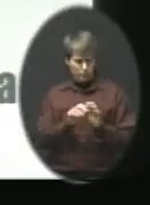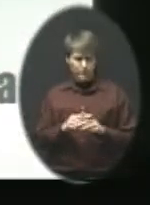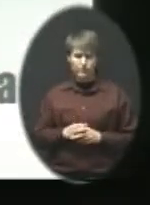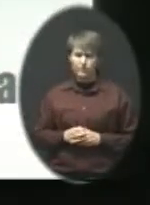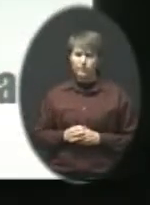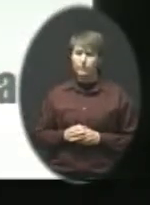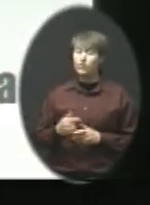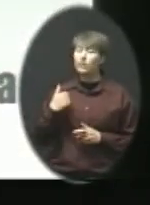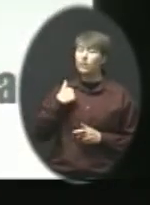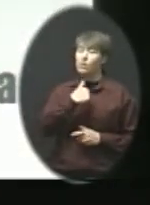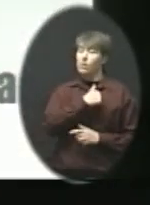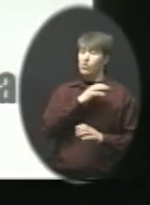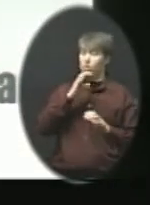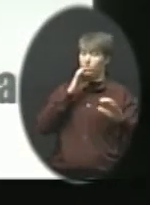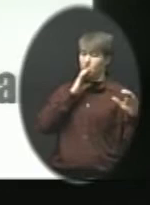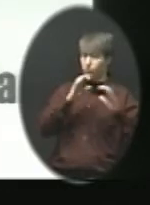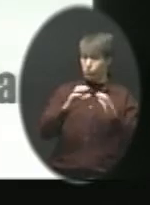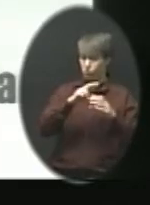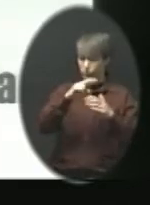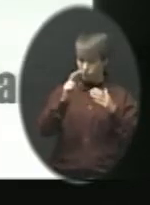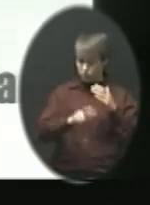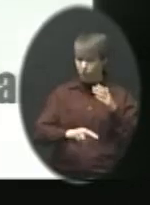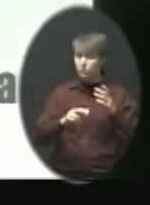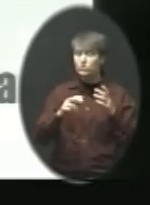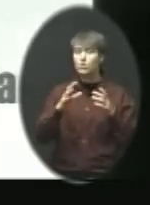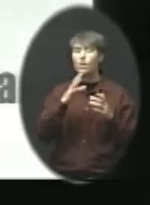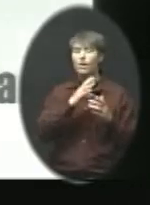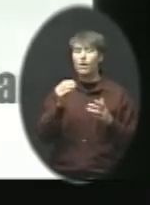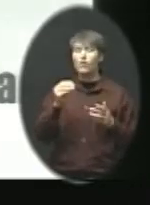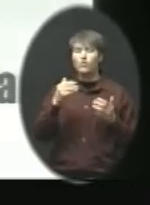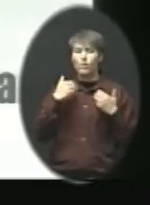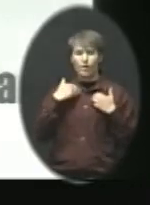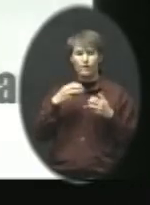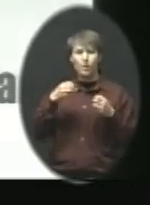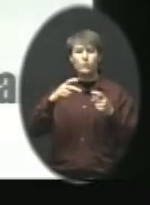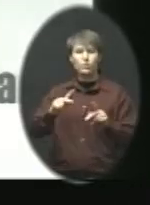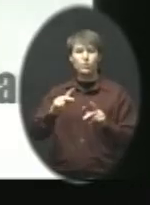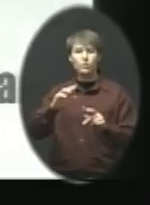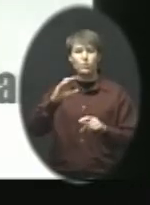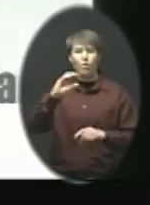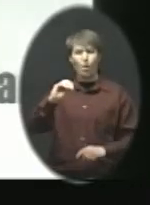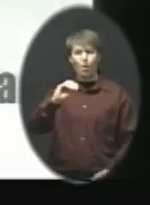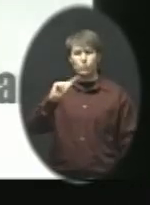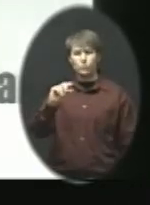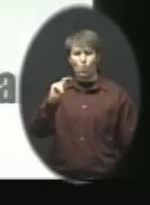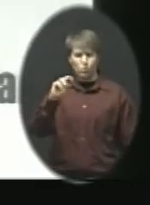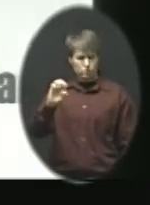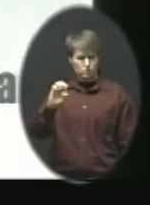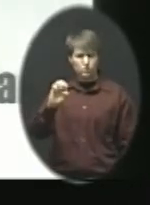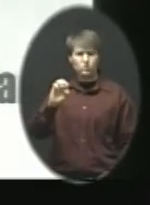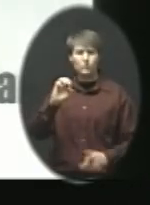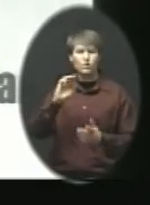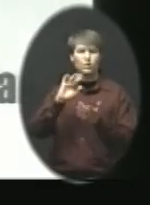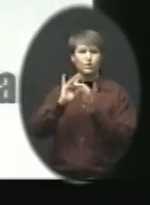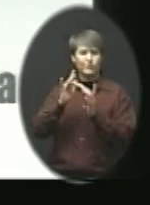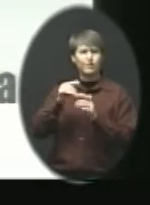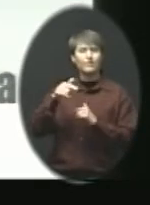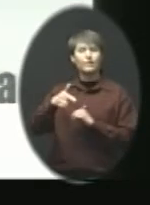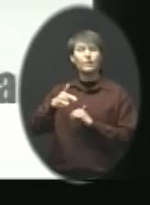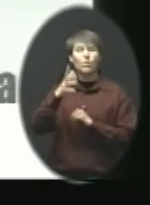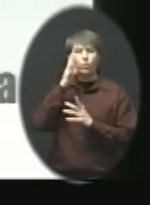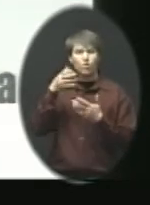much communicating these results, and we have an opportunity on the Ozone. We'll give a summary of these results,